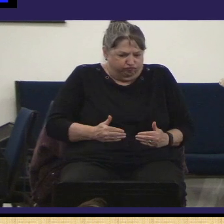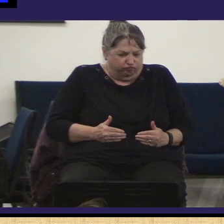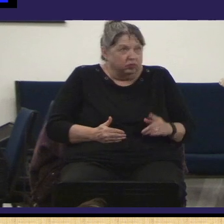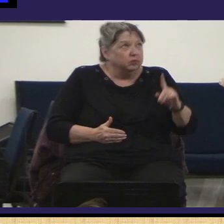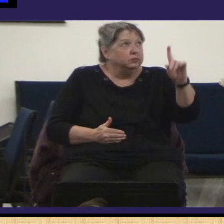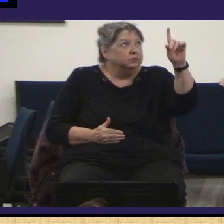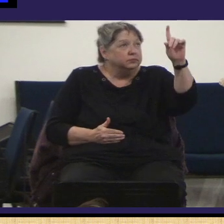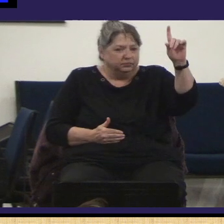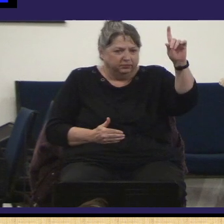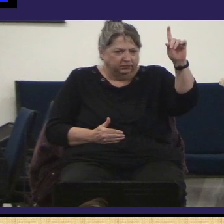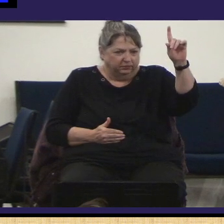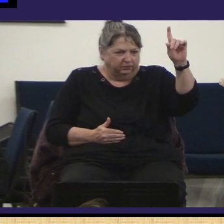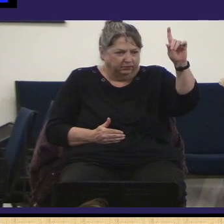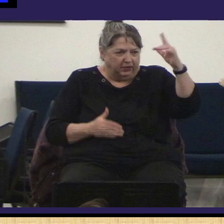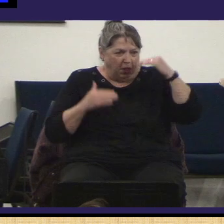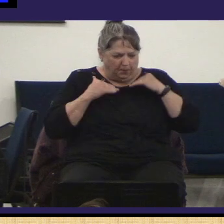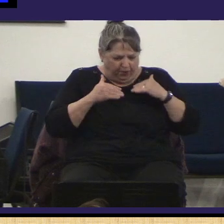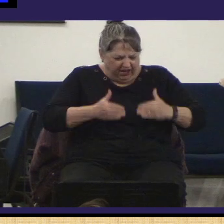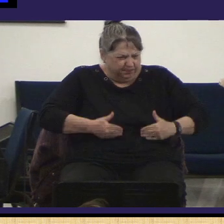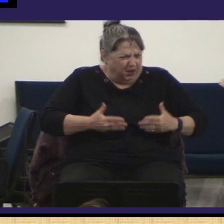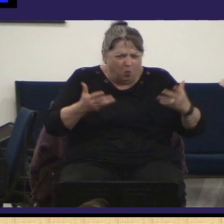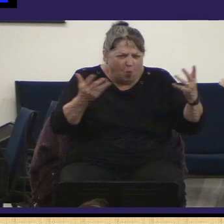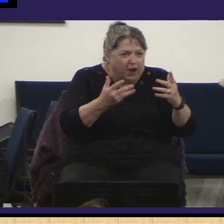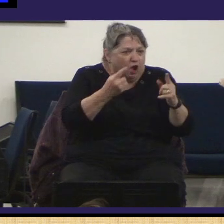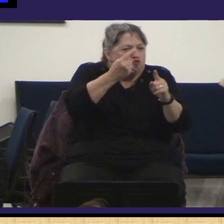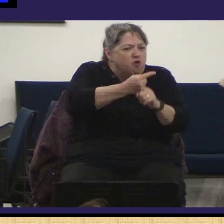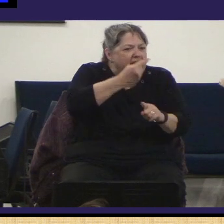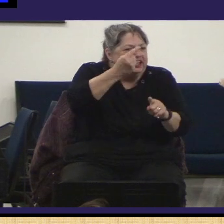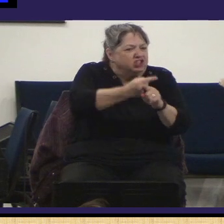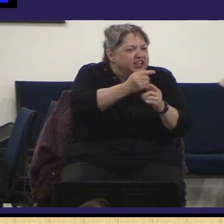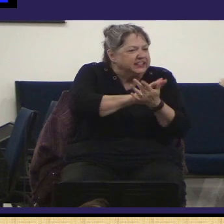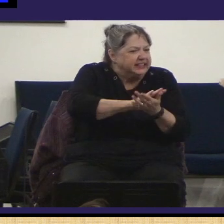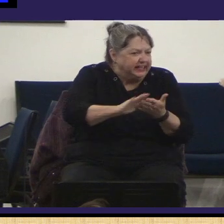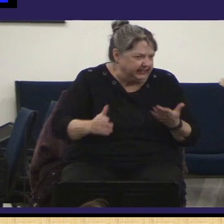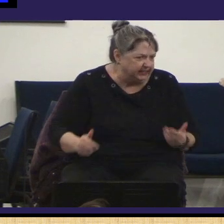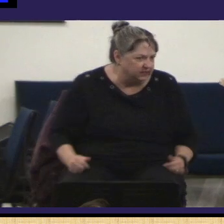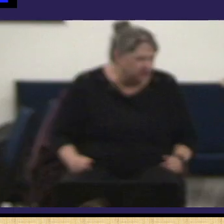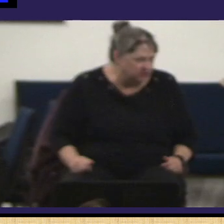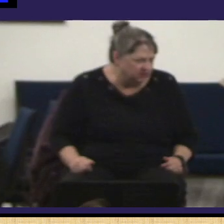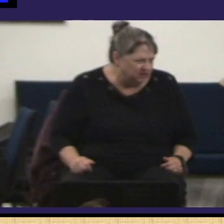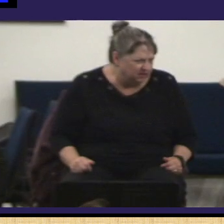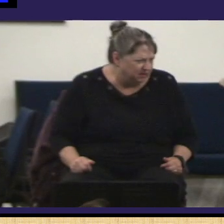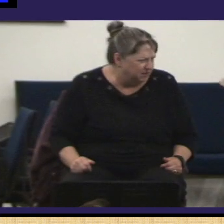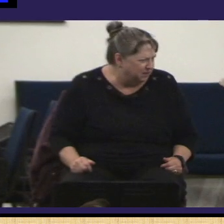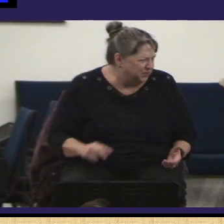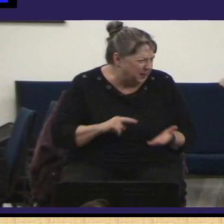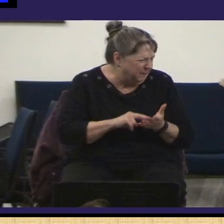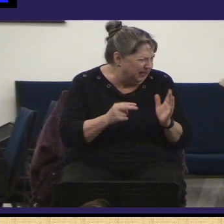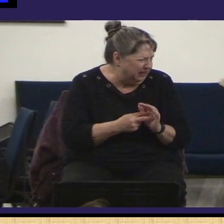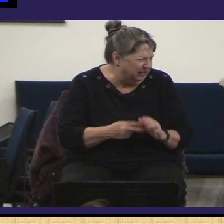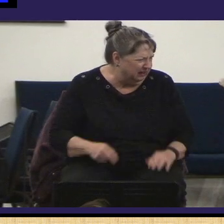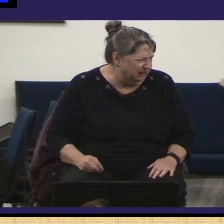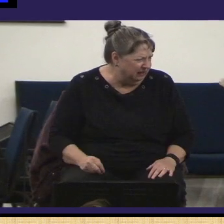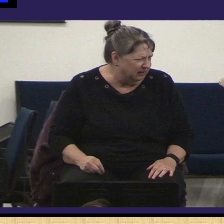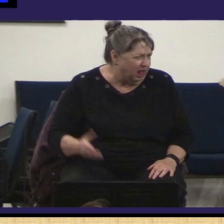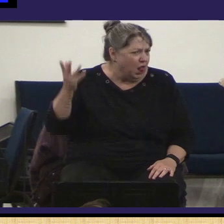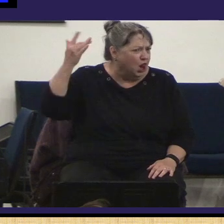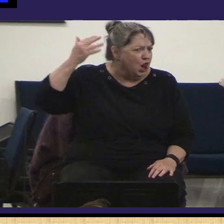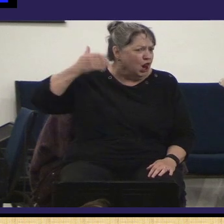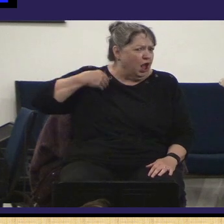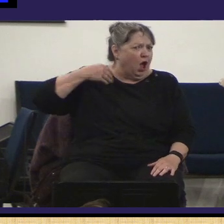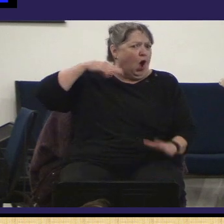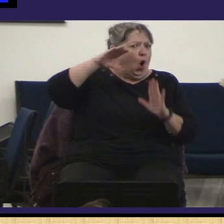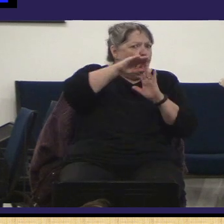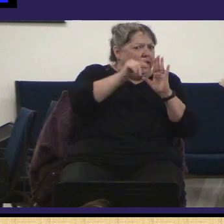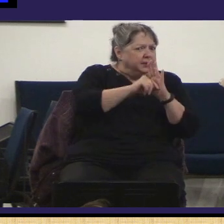I meant. With the breastplate of righteousness in place. And so in Isaiah 59 and 17, we get another